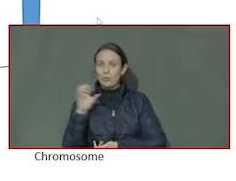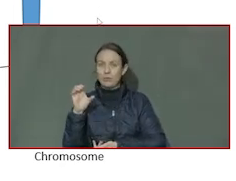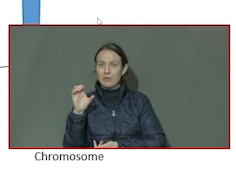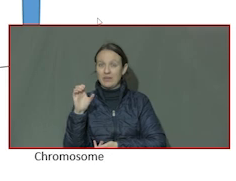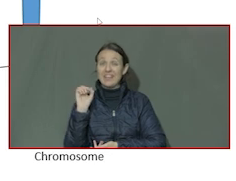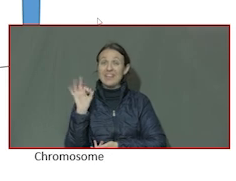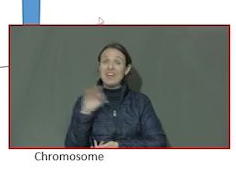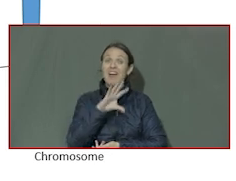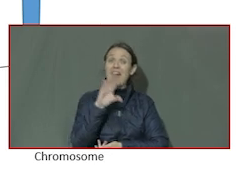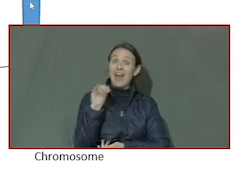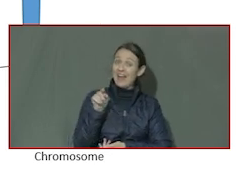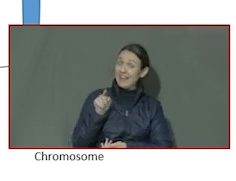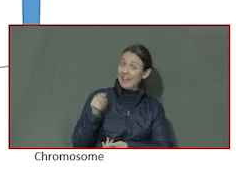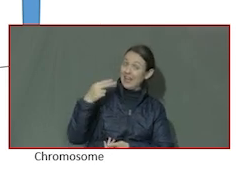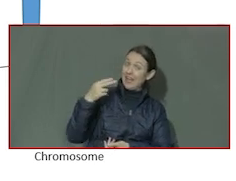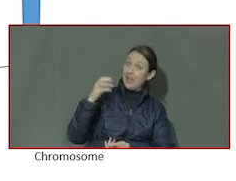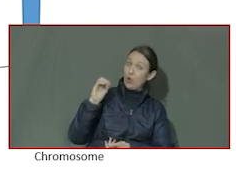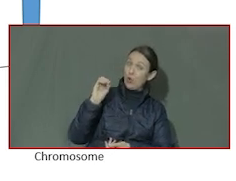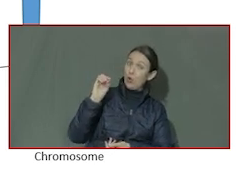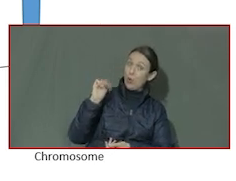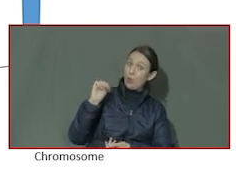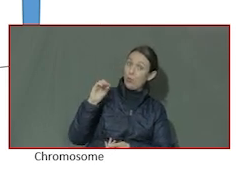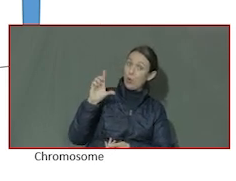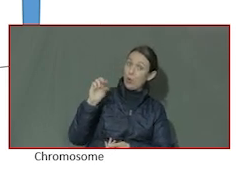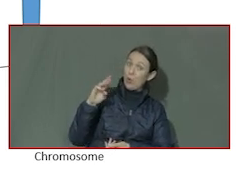homologous, will that be yes or no?